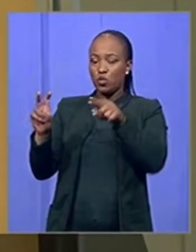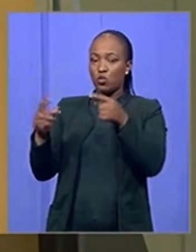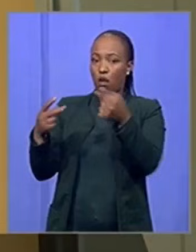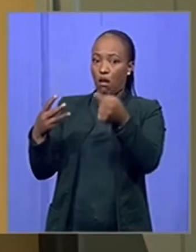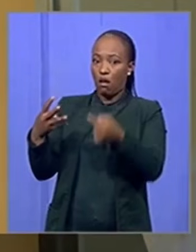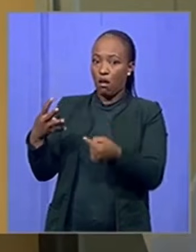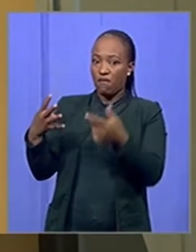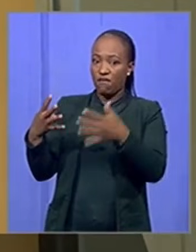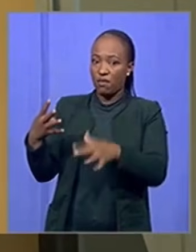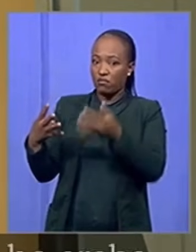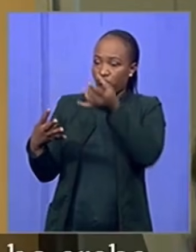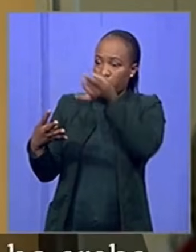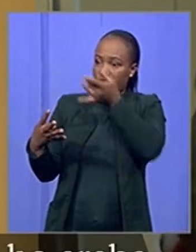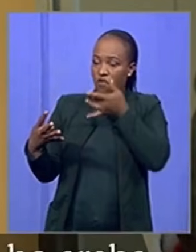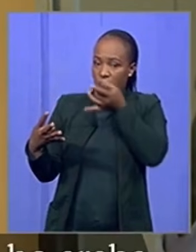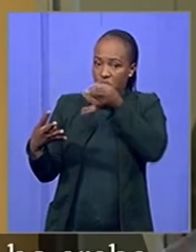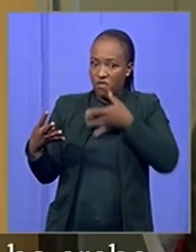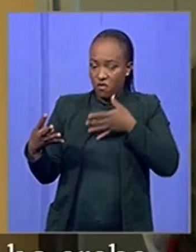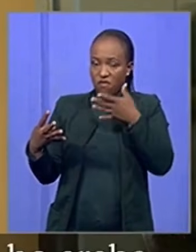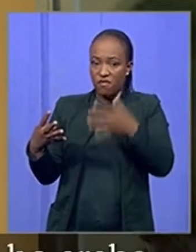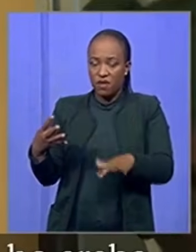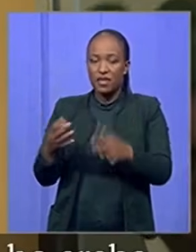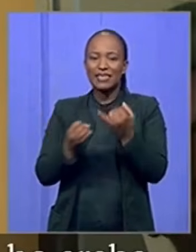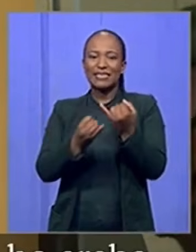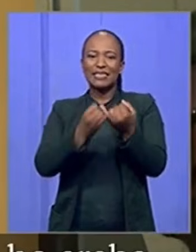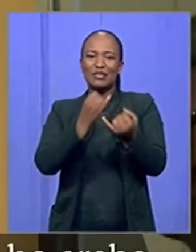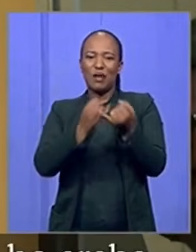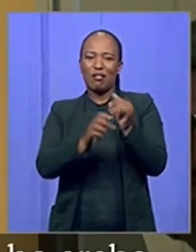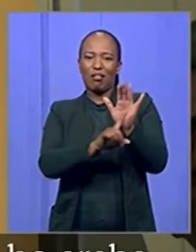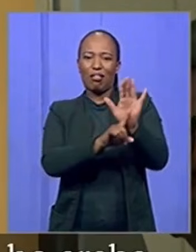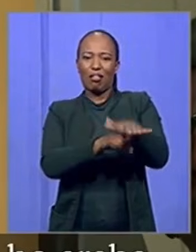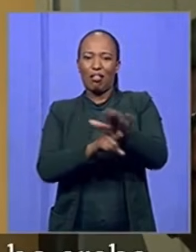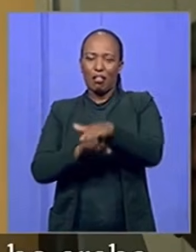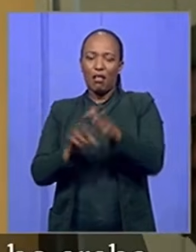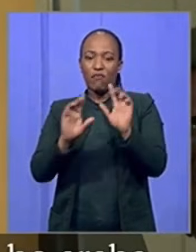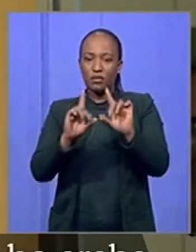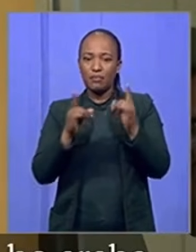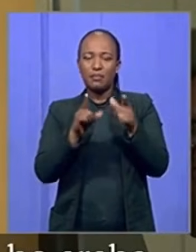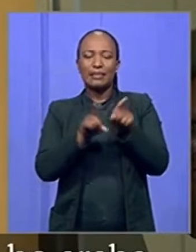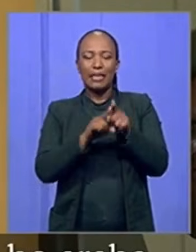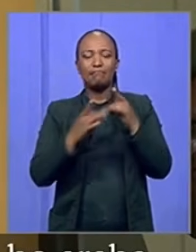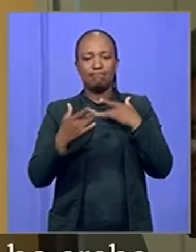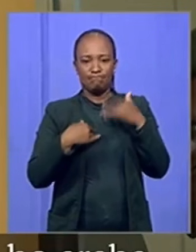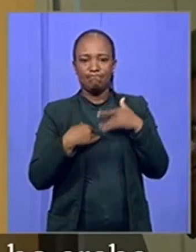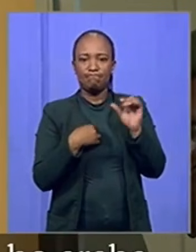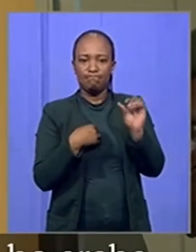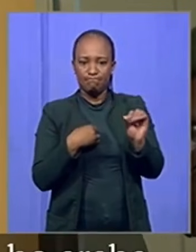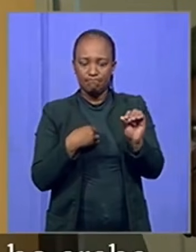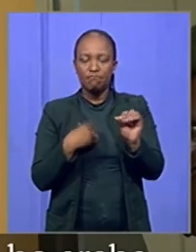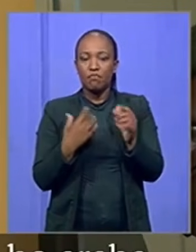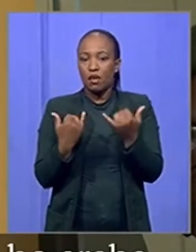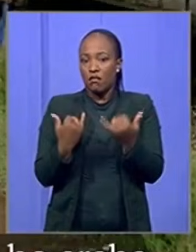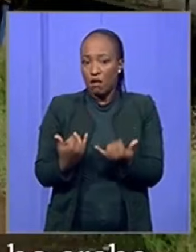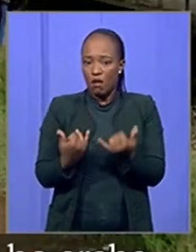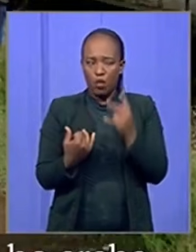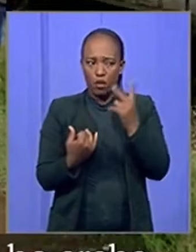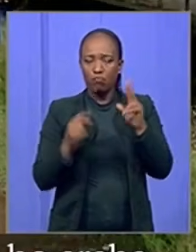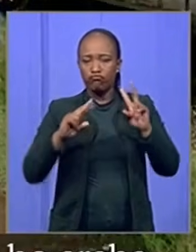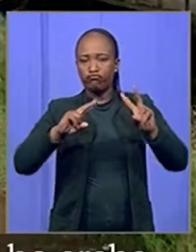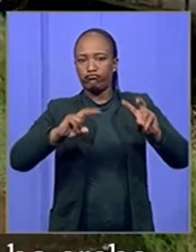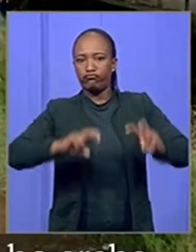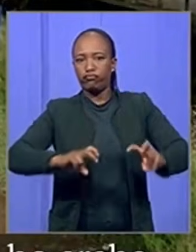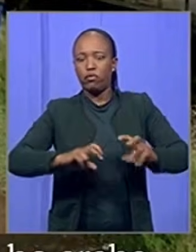that they raise about sexual predators at schools, it's also a concern for the department. And we look into that matter.